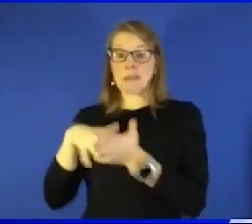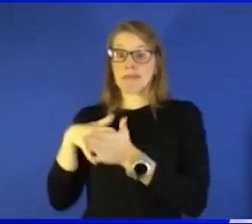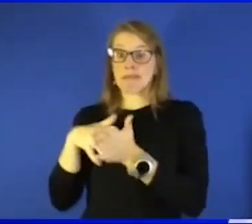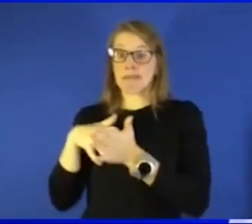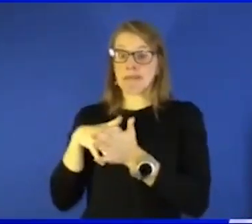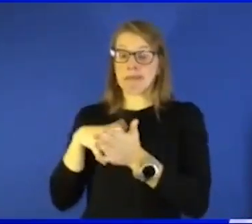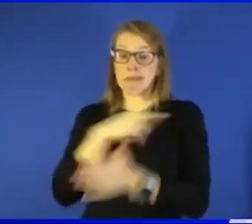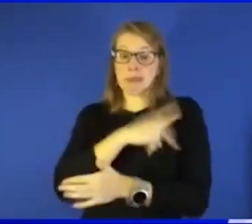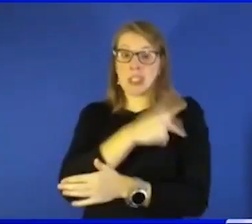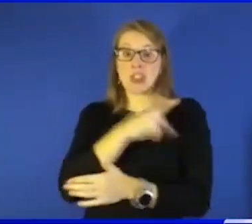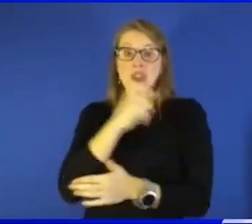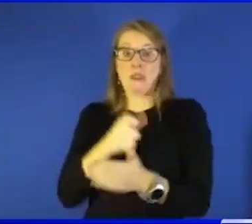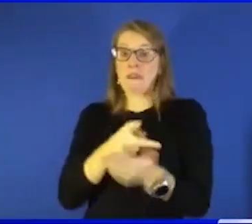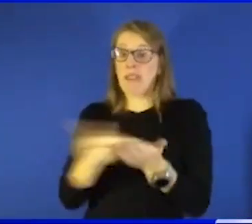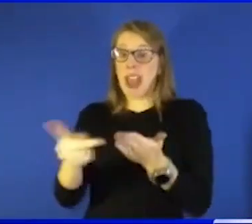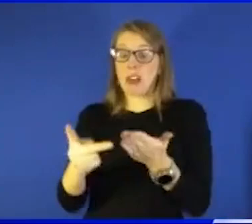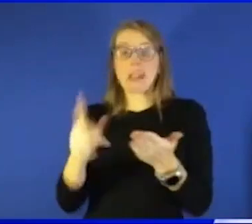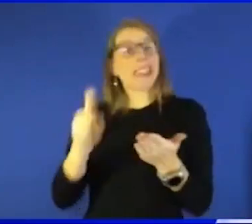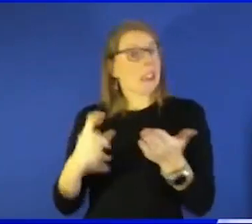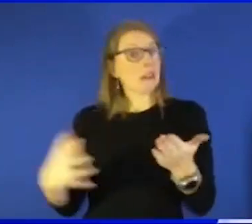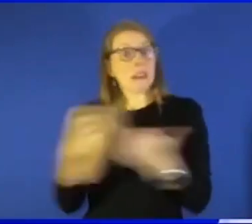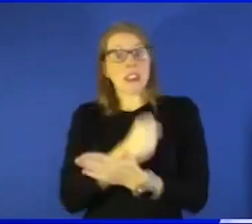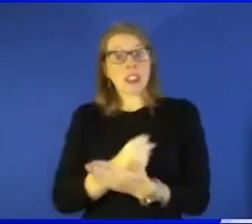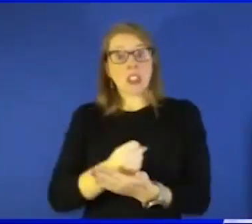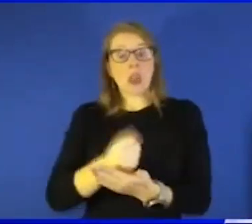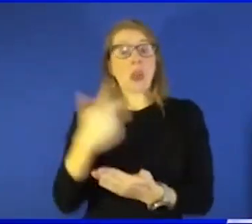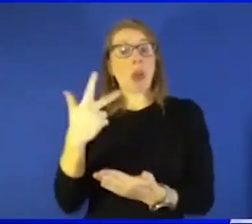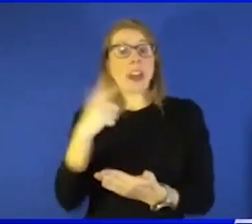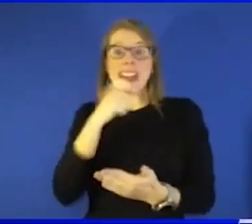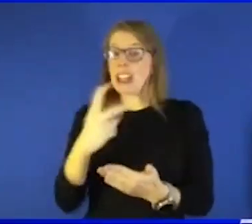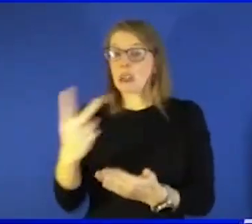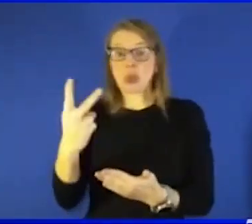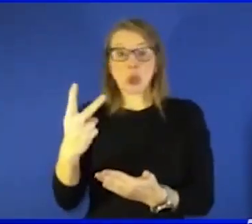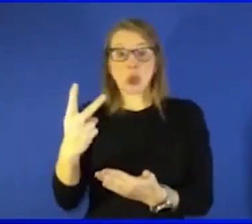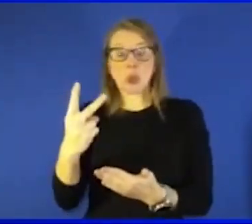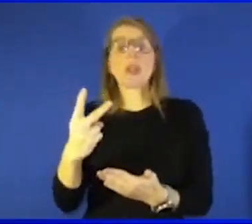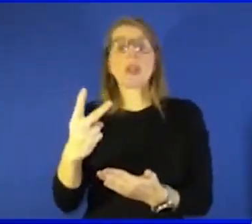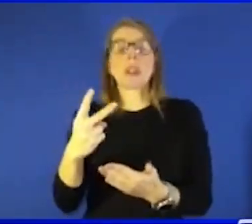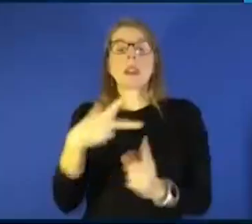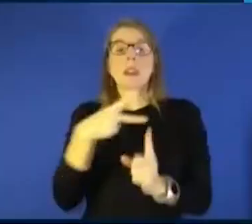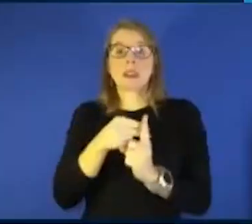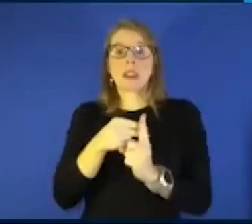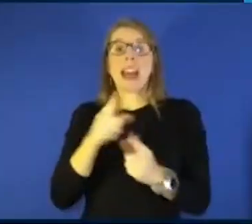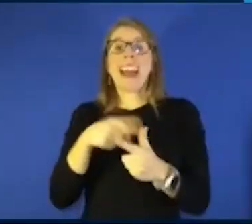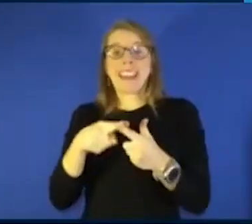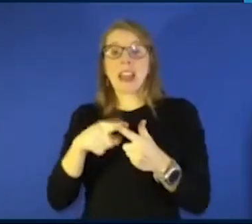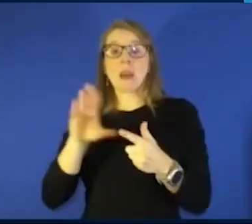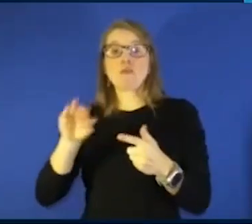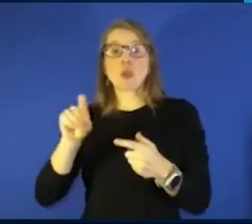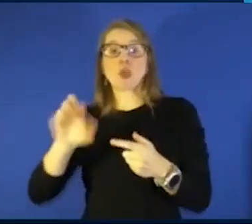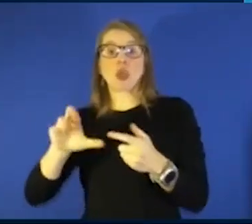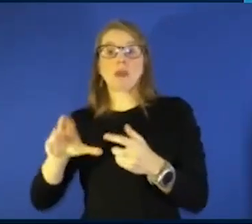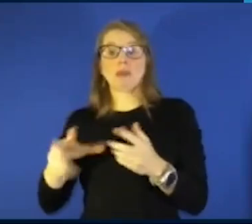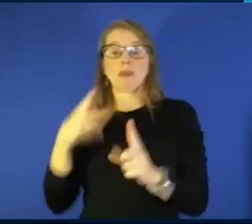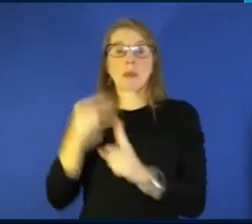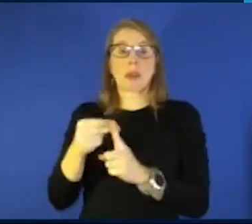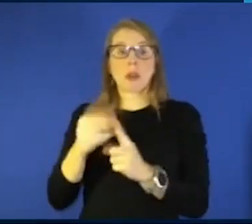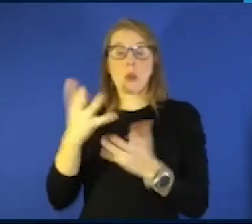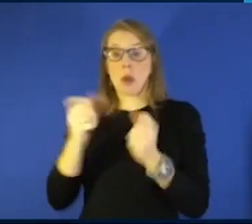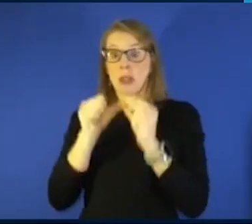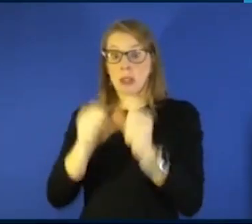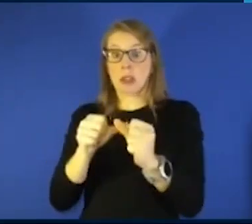a 3-shot series, not a 2-shot series, and then get your booster. That's great. Want to continue our roll